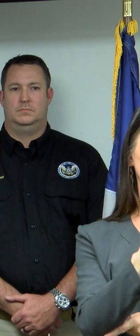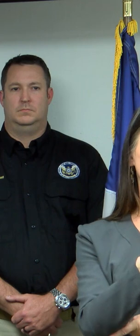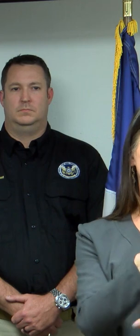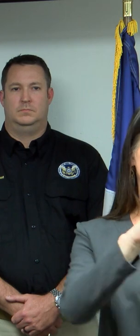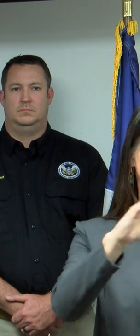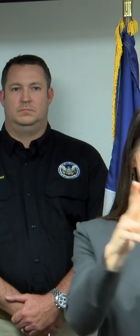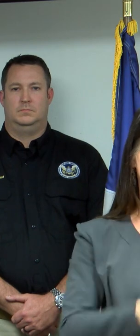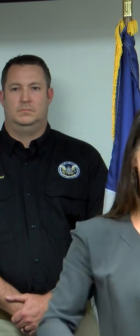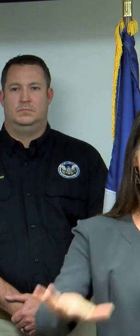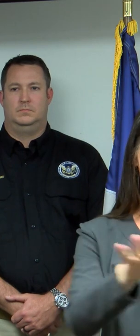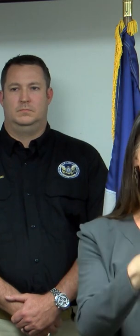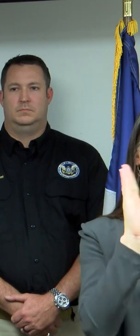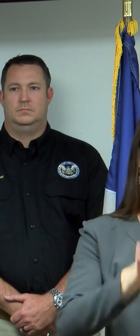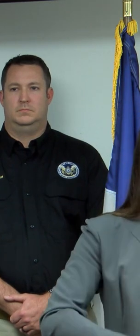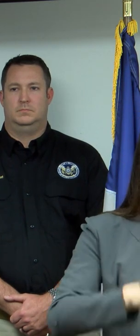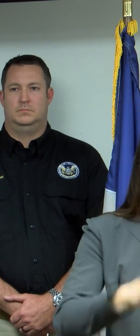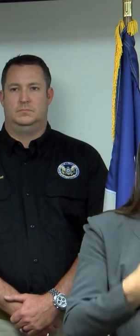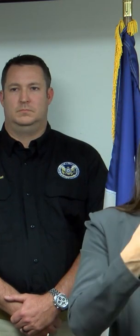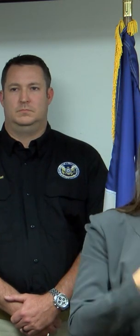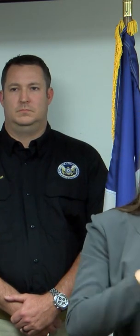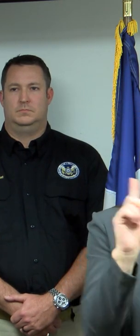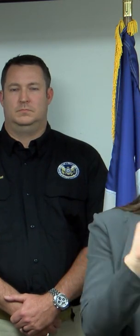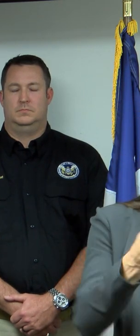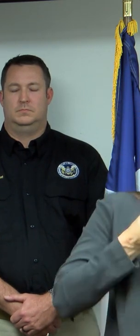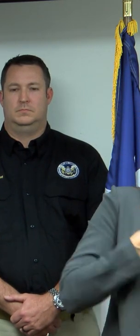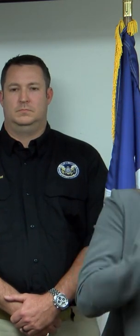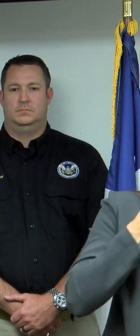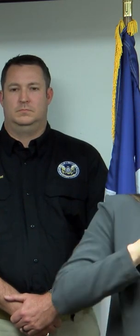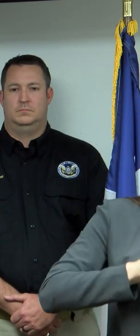affected during the rain and flood event.